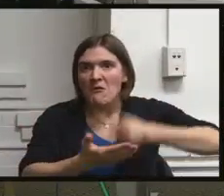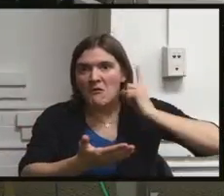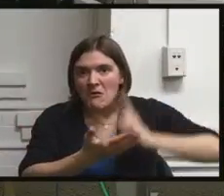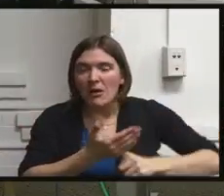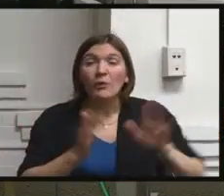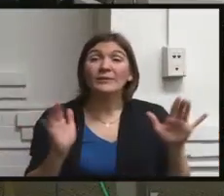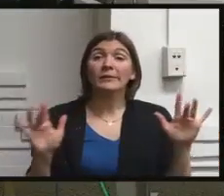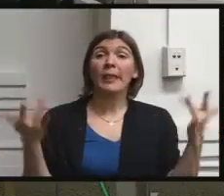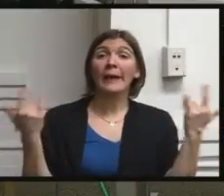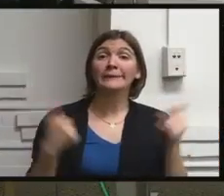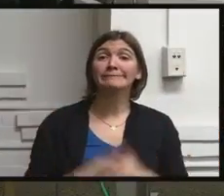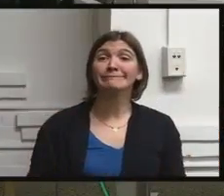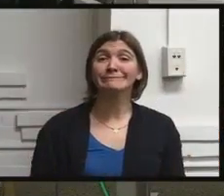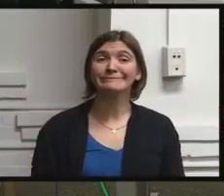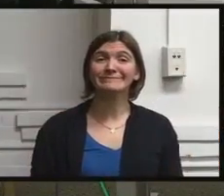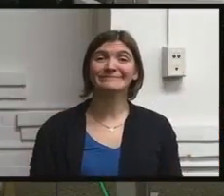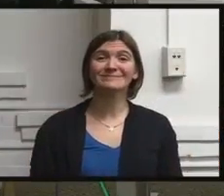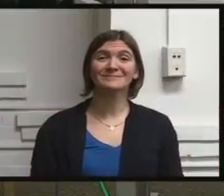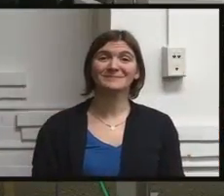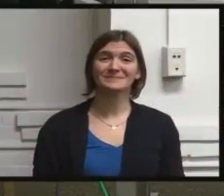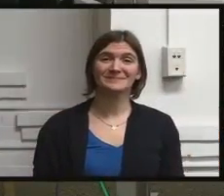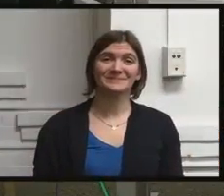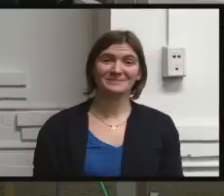earlier discussions here this evening.